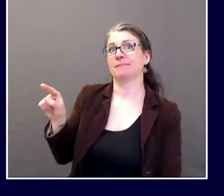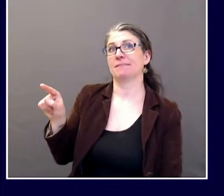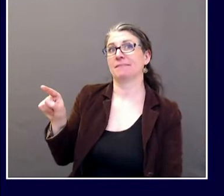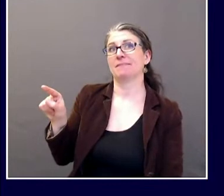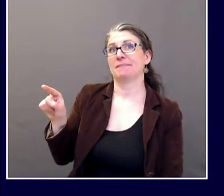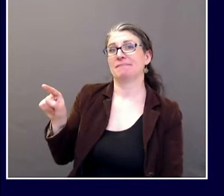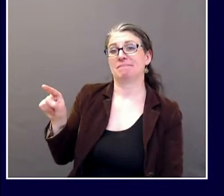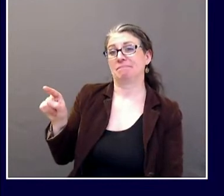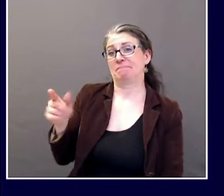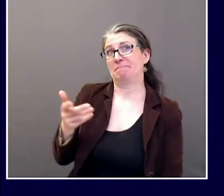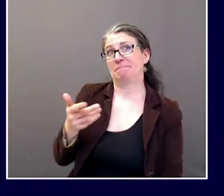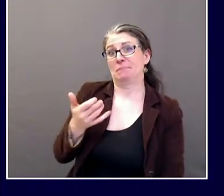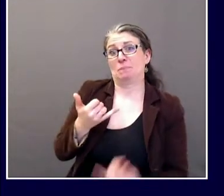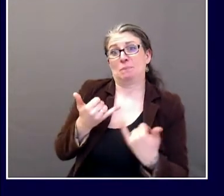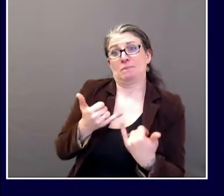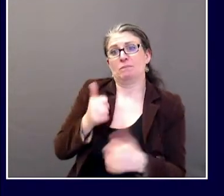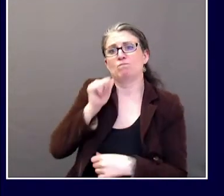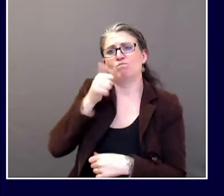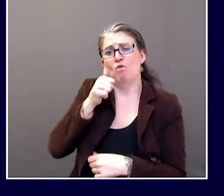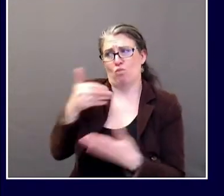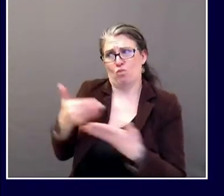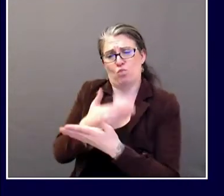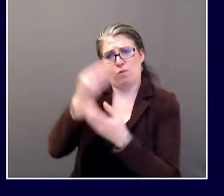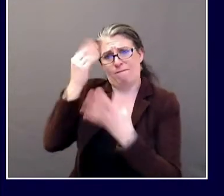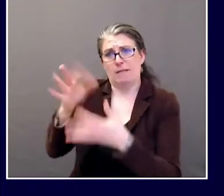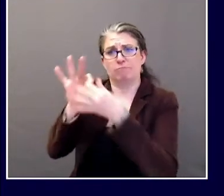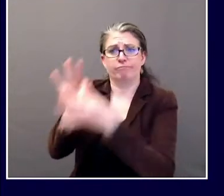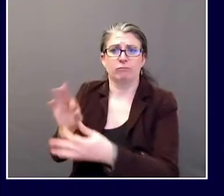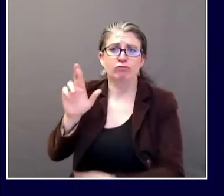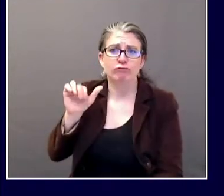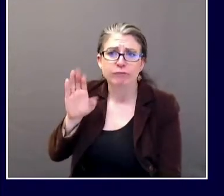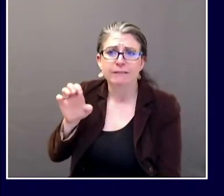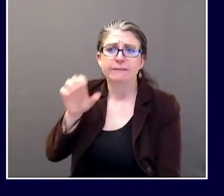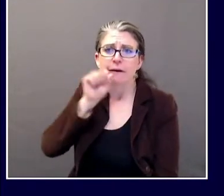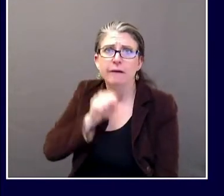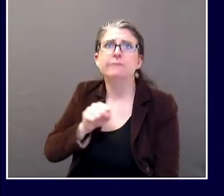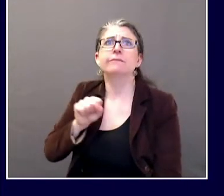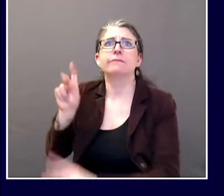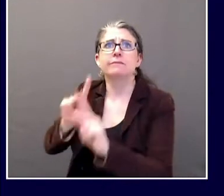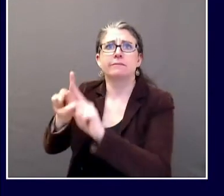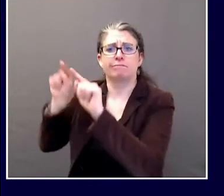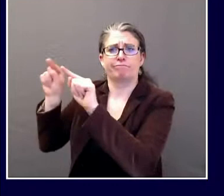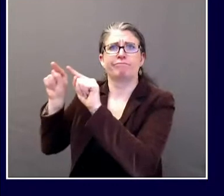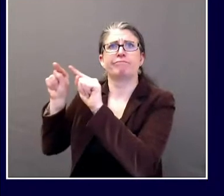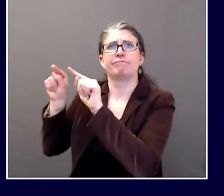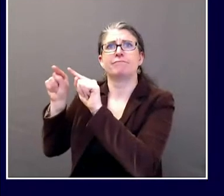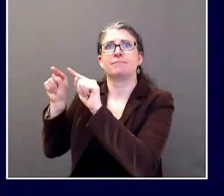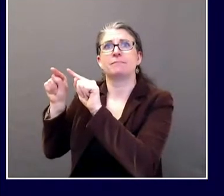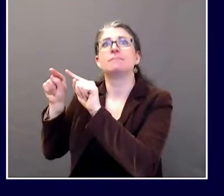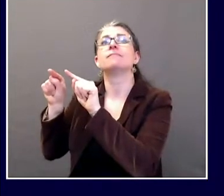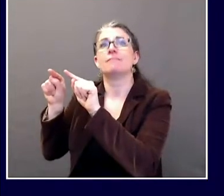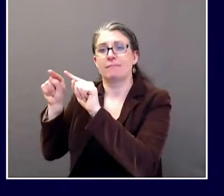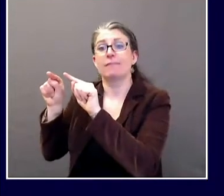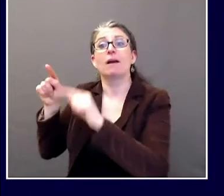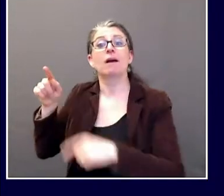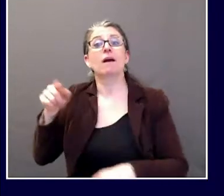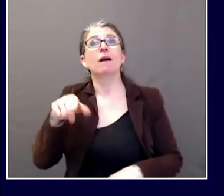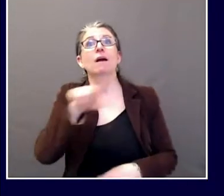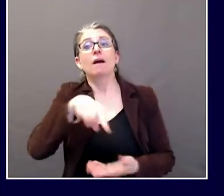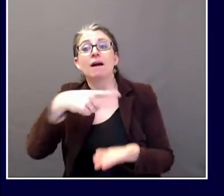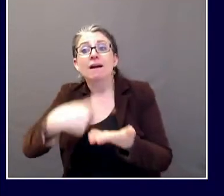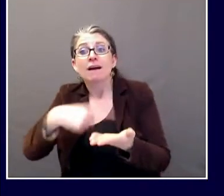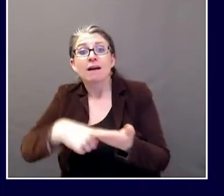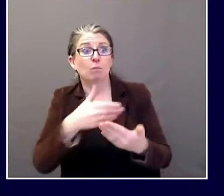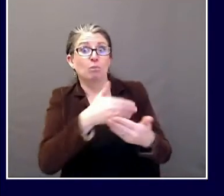We haven't quite sorted out what the most efficient way to do that is right now. Great. And then just one other question. I wanted to get a sense of whether or